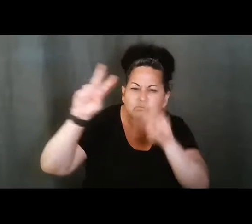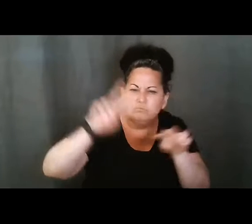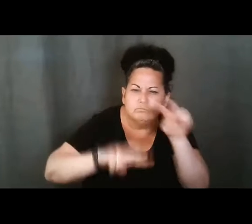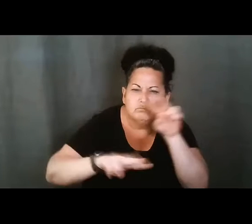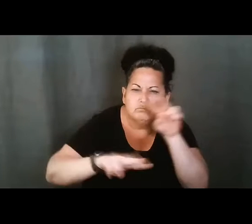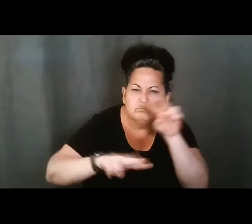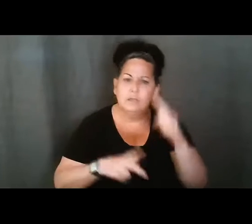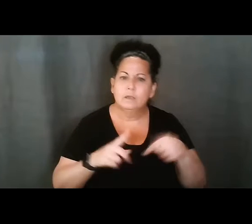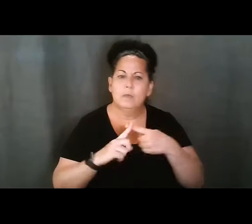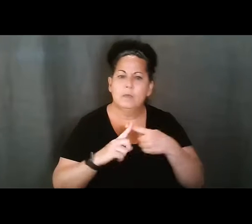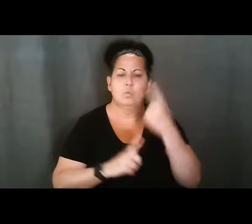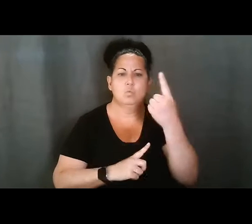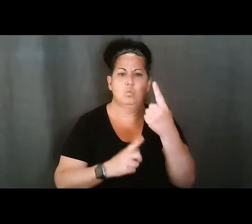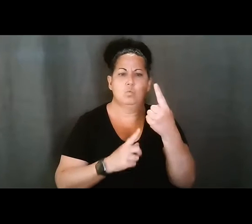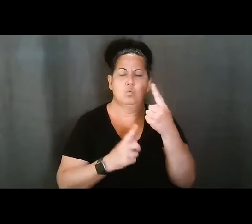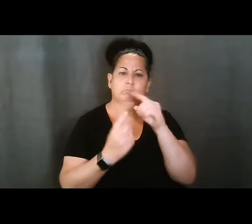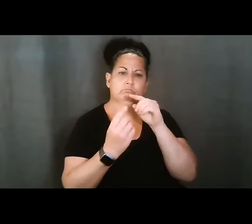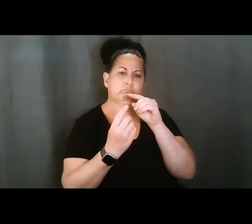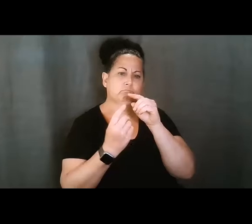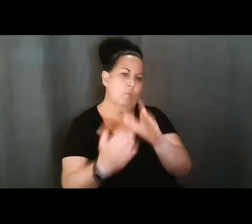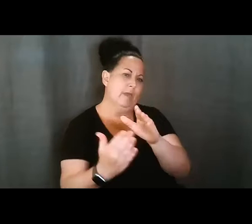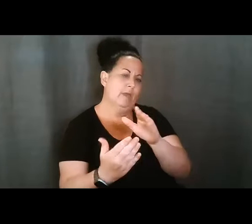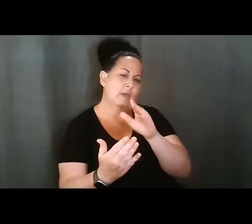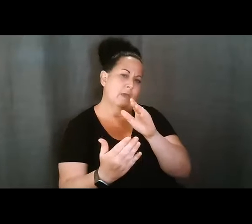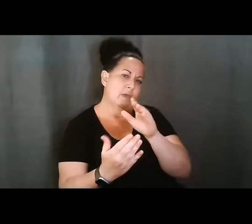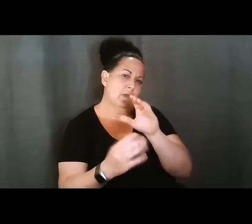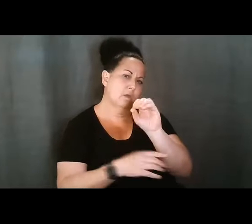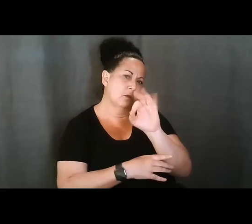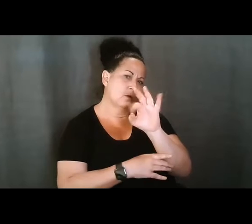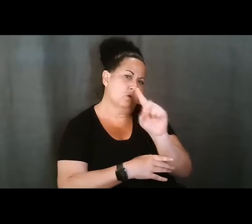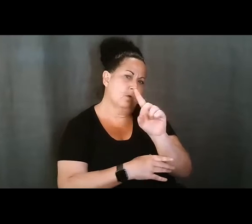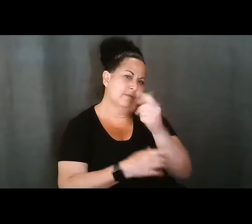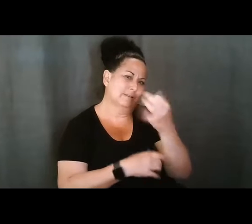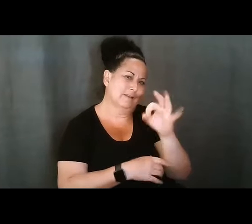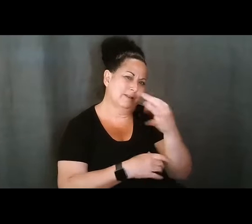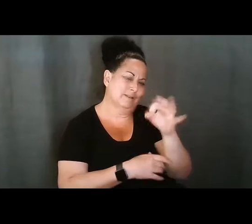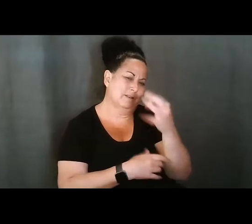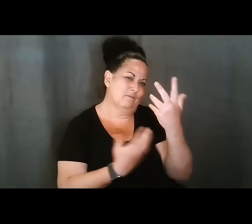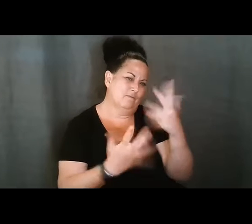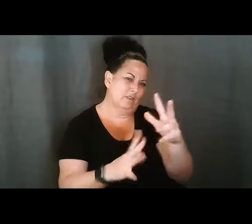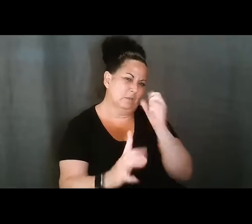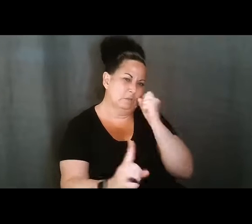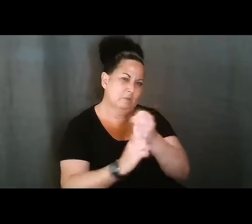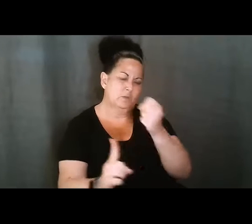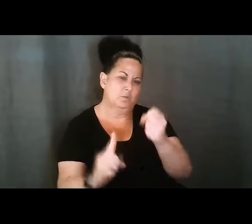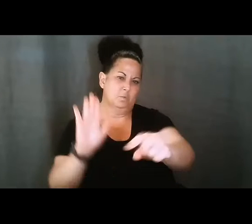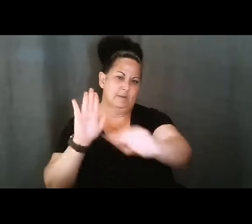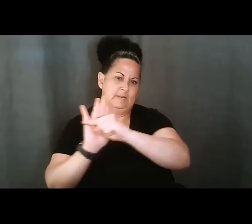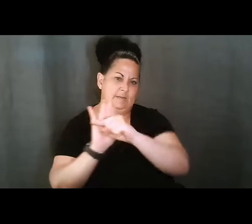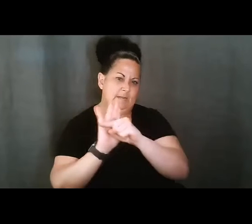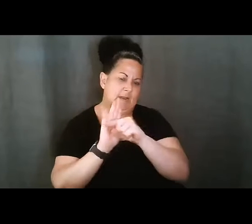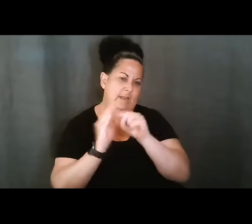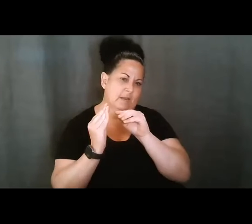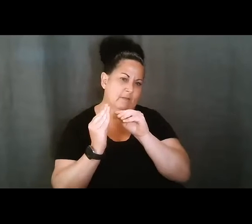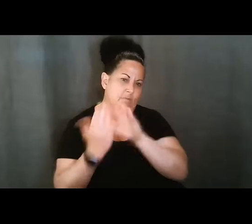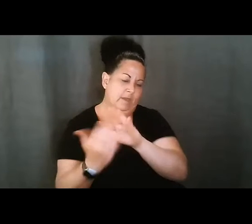that COVID-19 has affected your life in a negative way. Then I want you to think of one way that COVID-19 has affected your